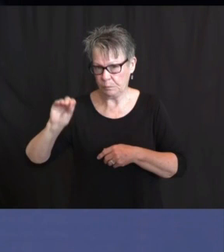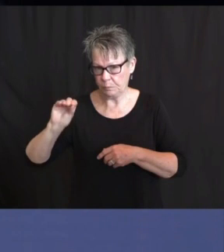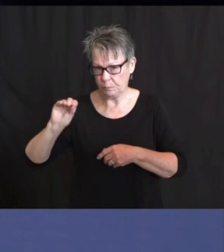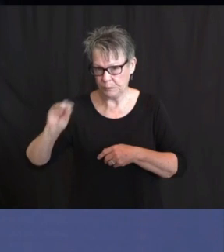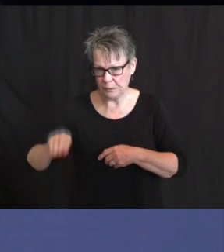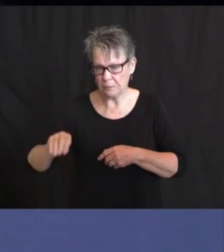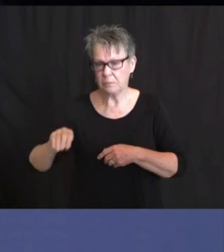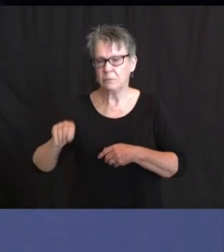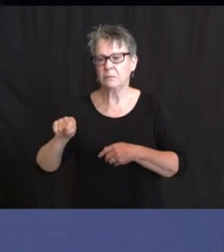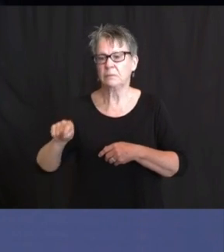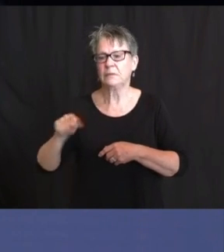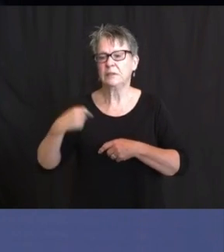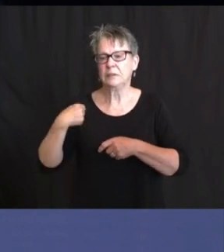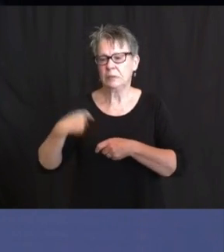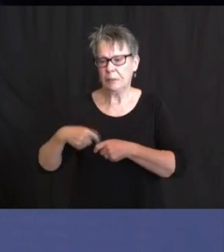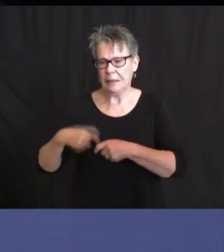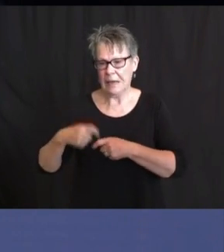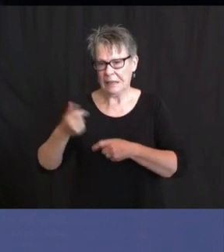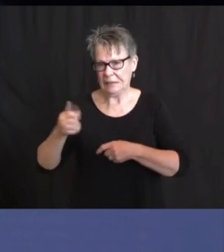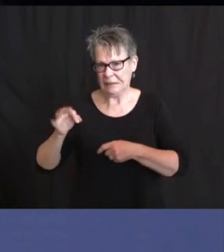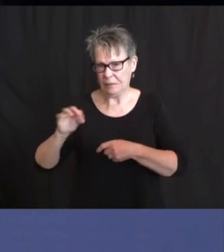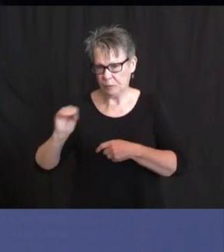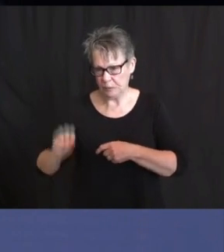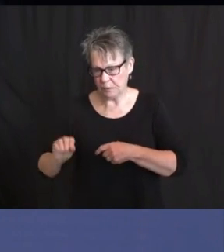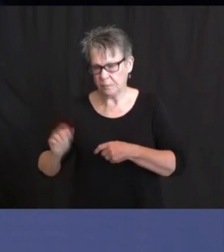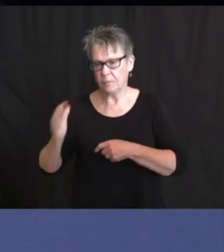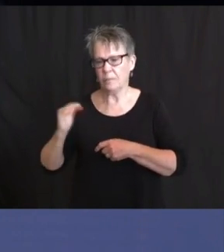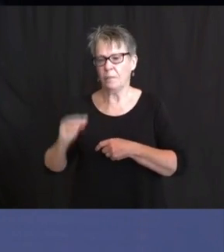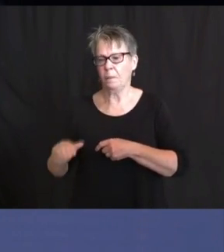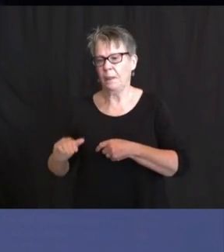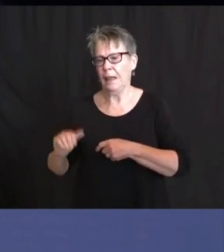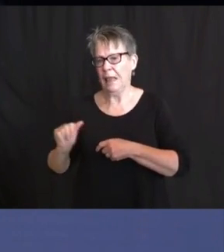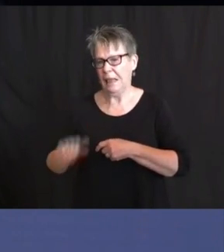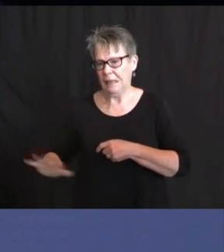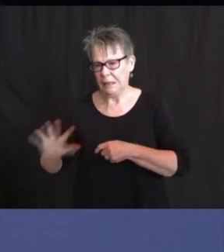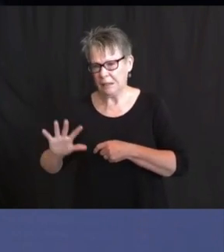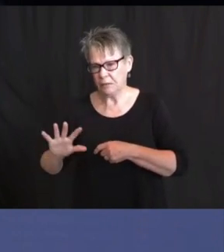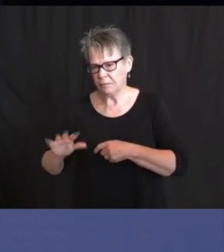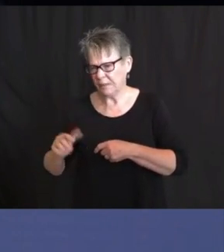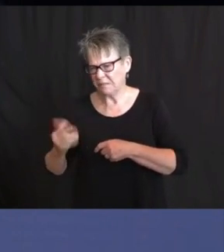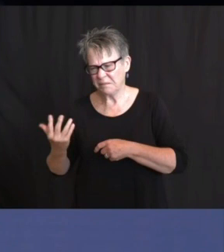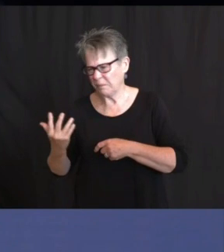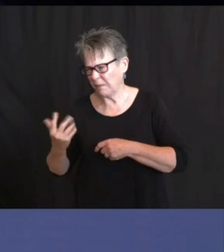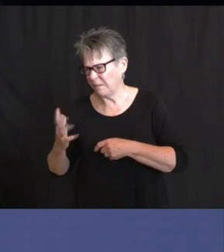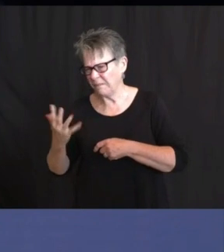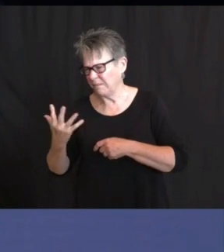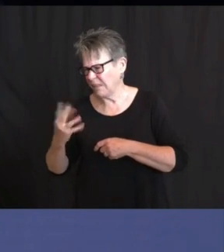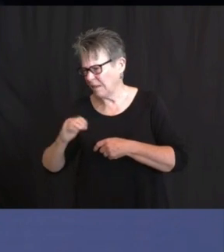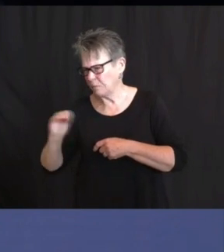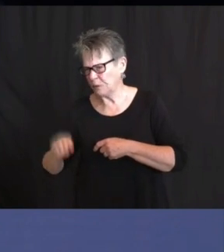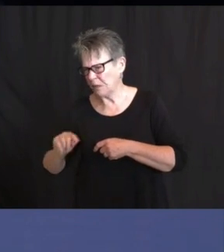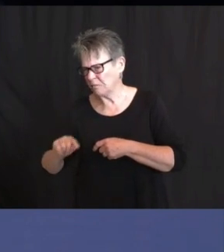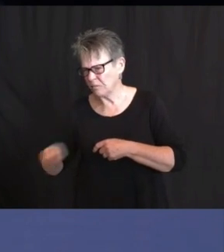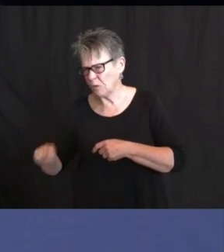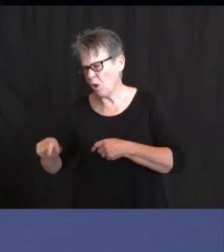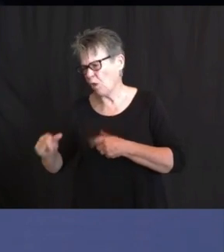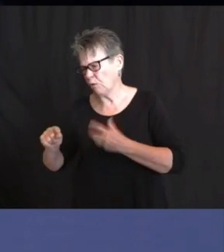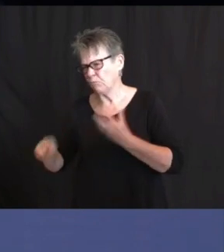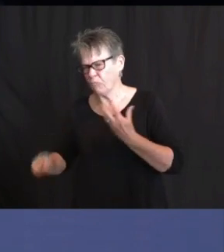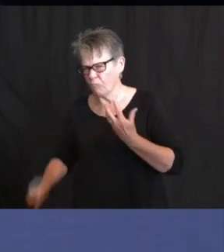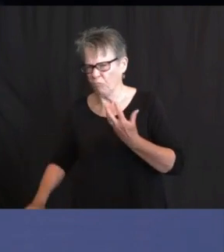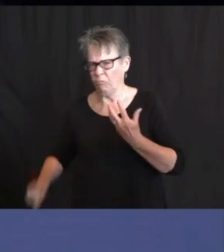Asian, 5.6%, and other 1.7%. The state veterans' homes, our numbers remain the same, as do our